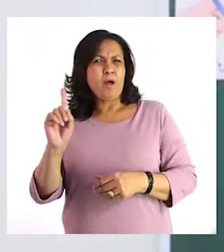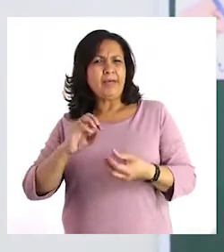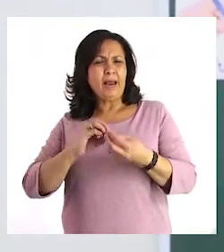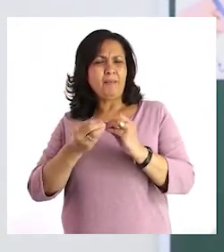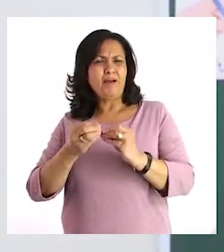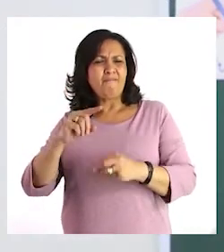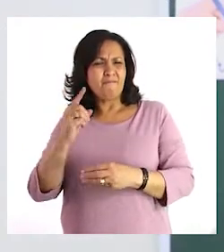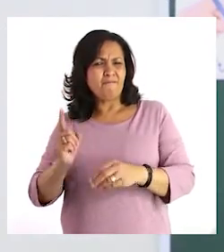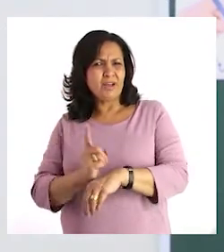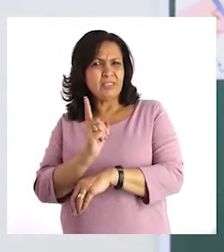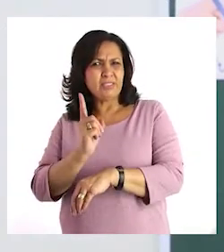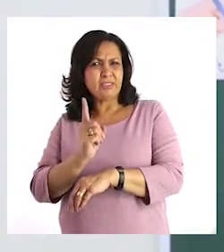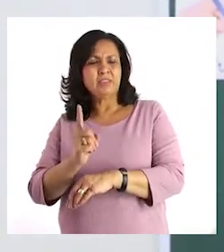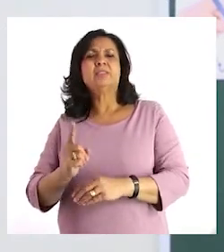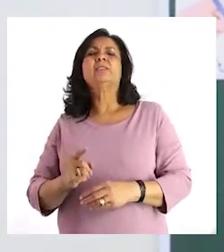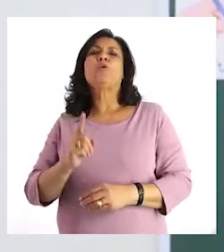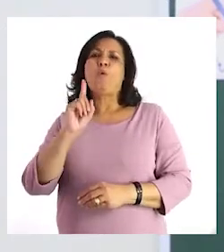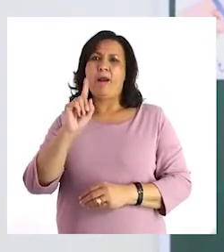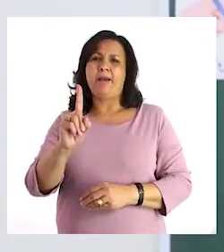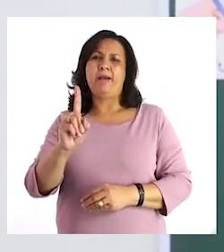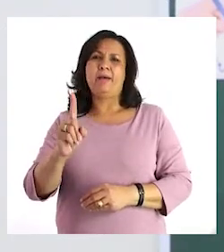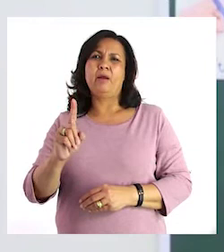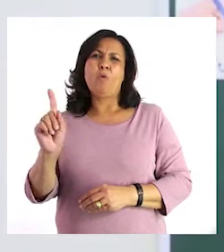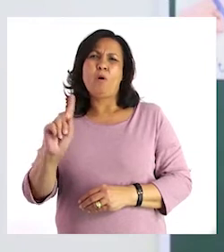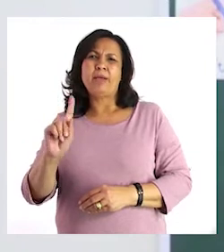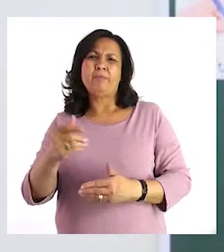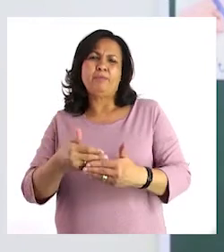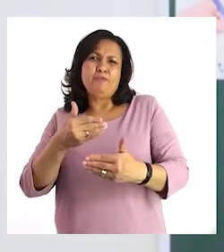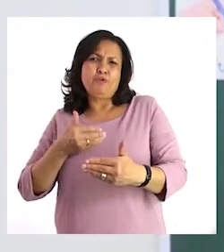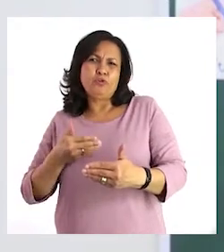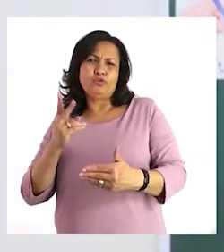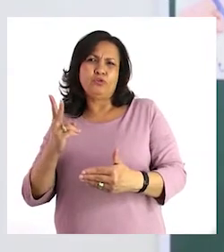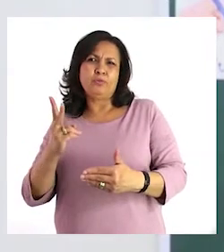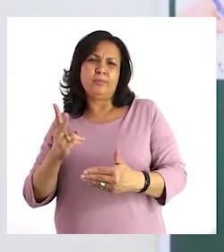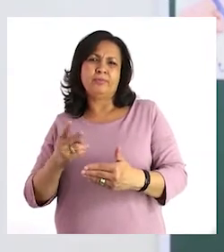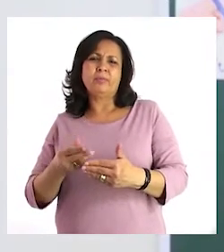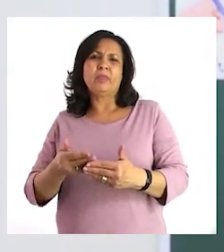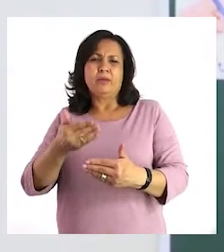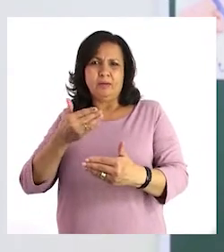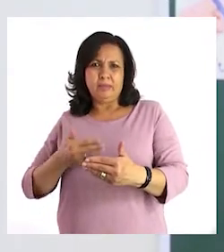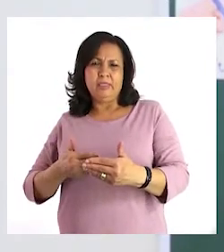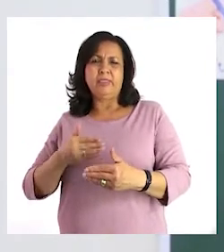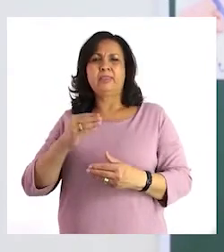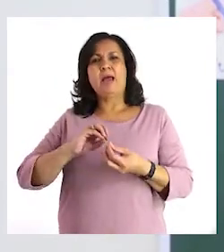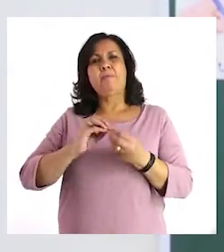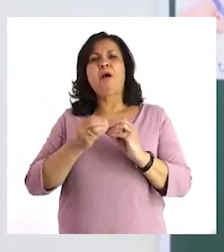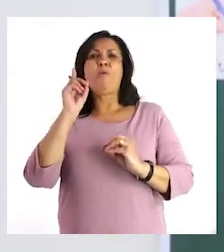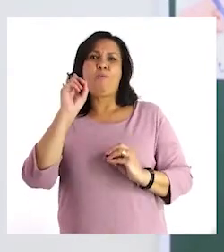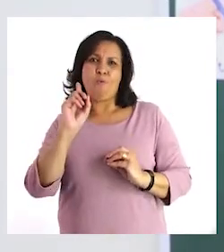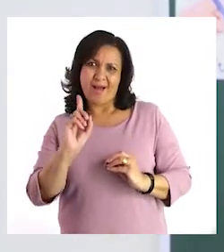first? So now, if we look at number 2, what comes before number 2? We go back and we say it's